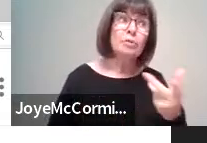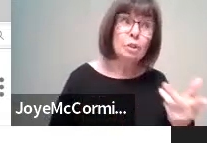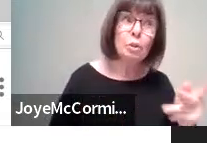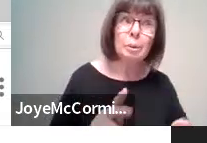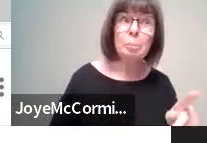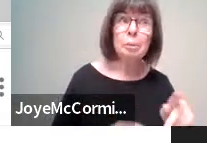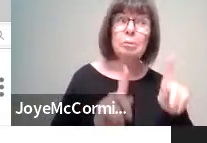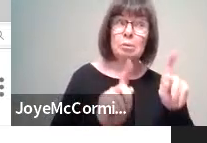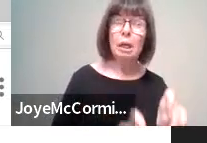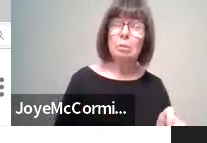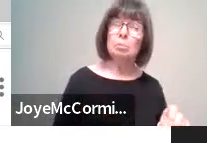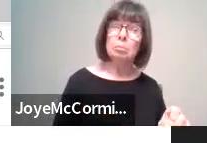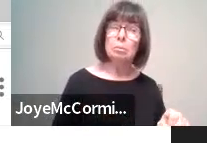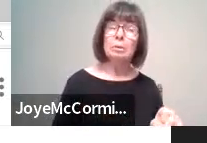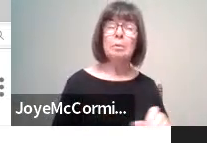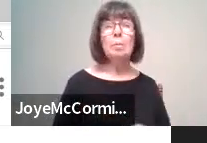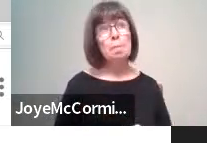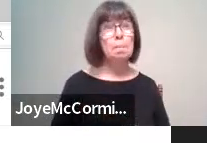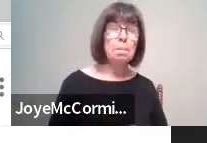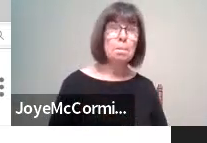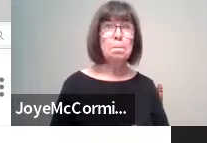tested, mainly